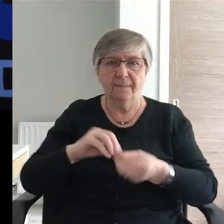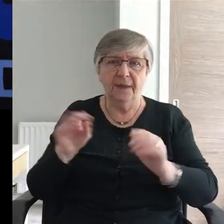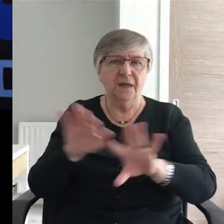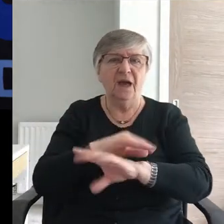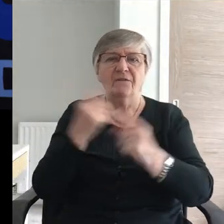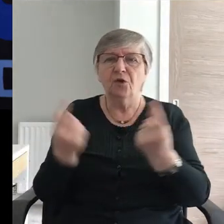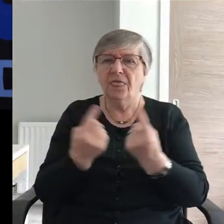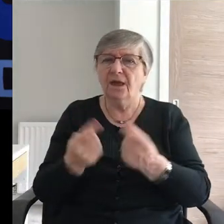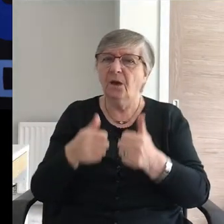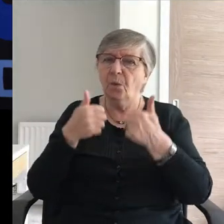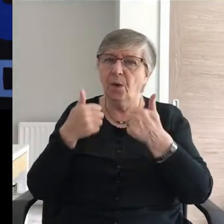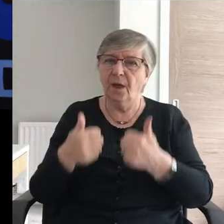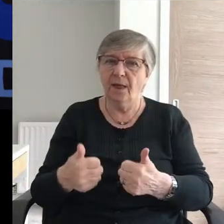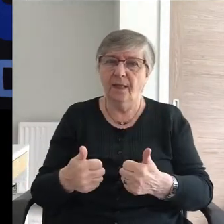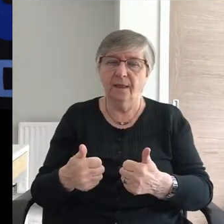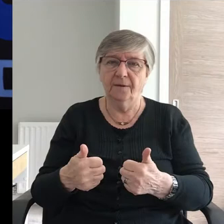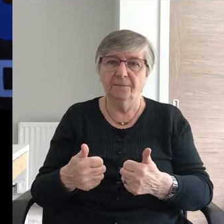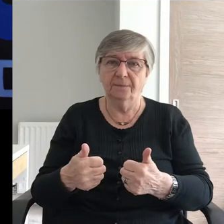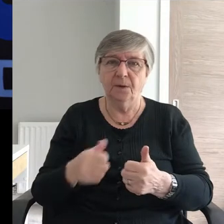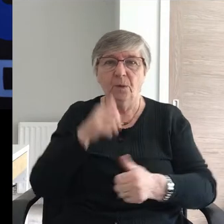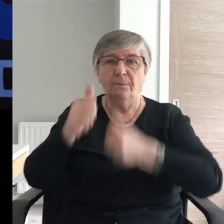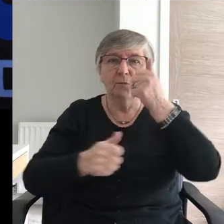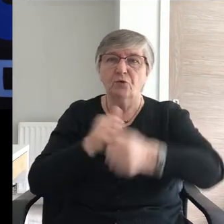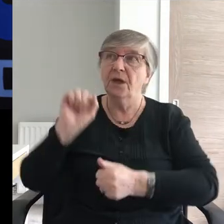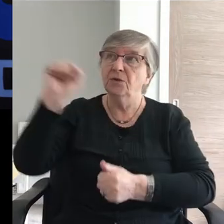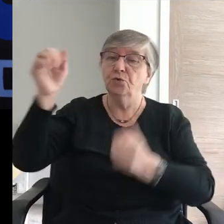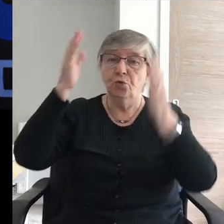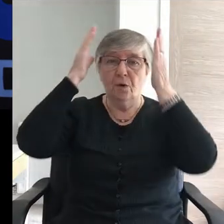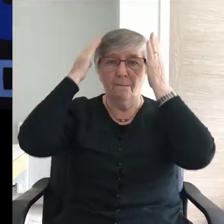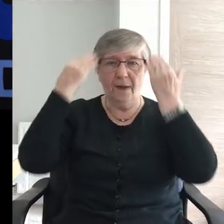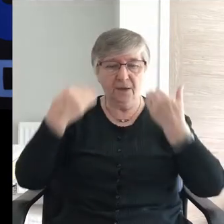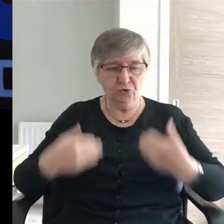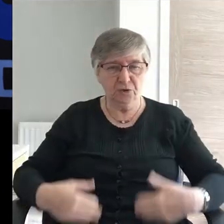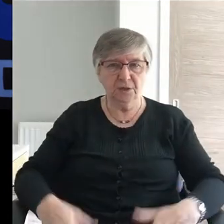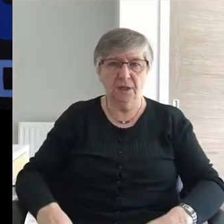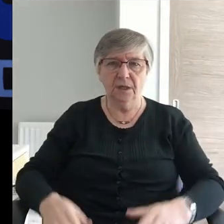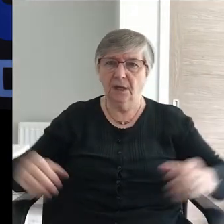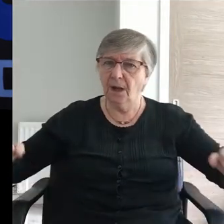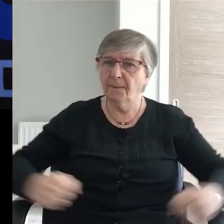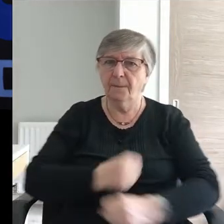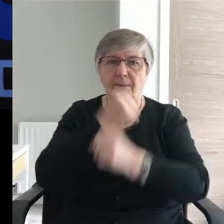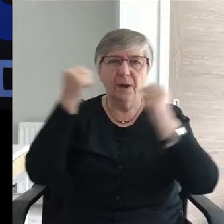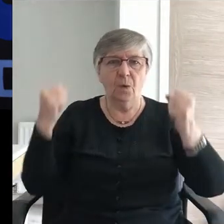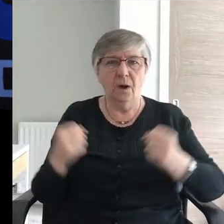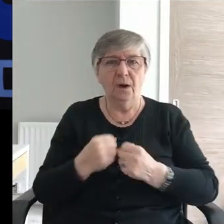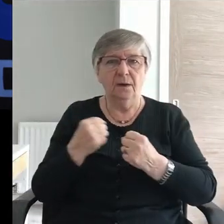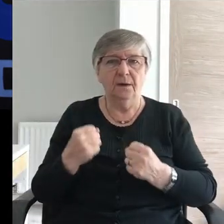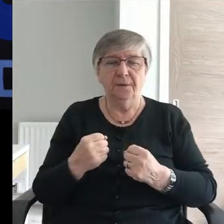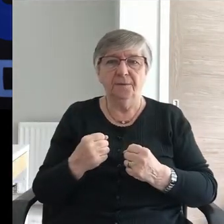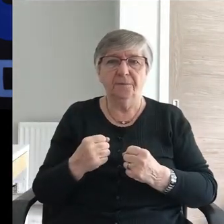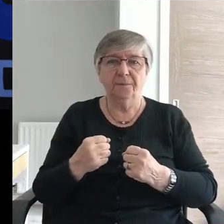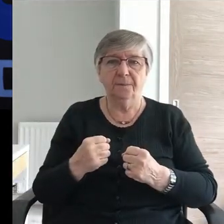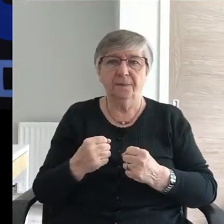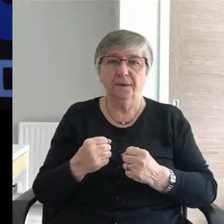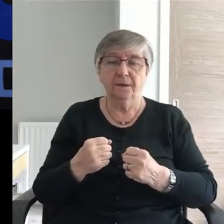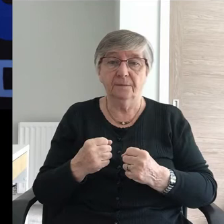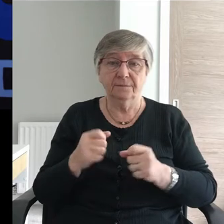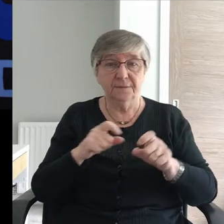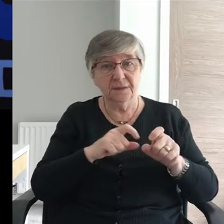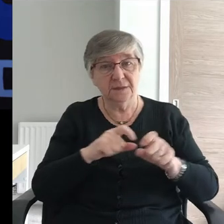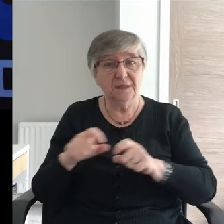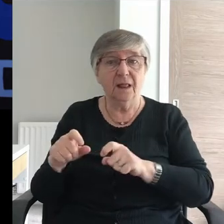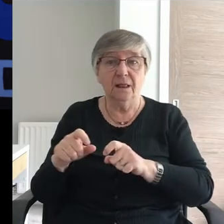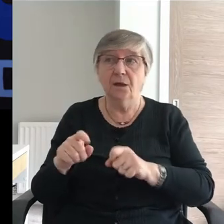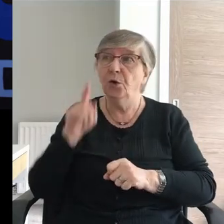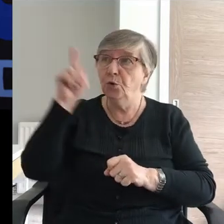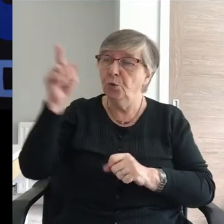all things well. We praise your majesty, your might, your power. And